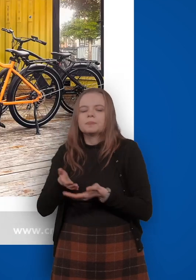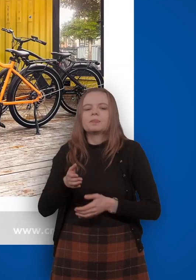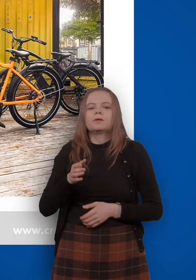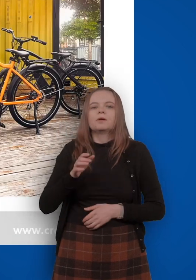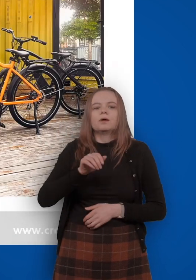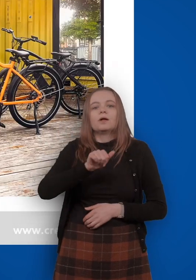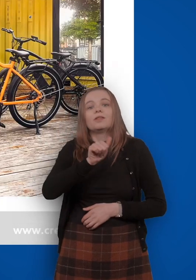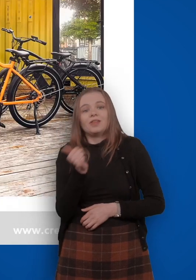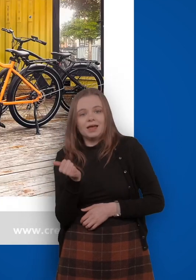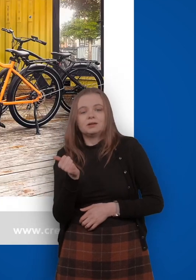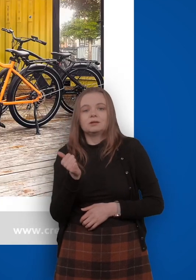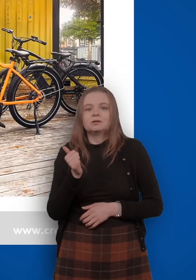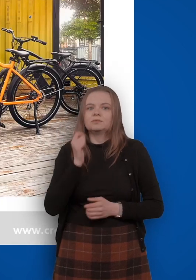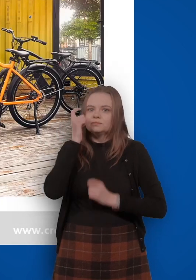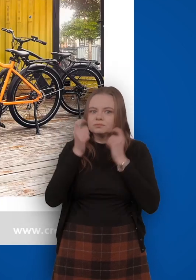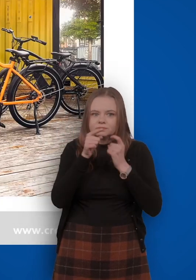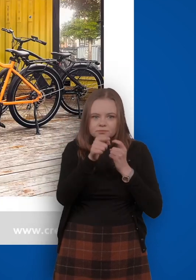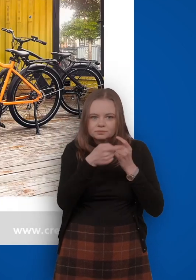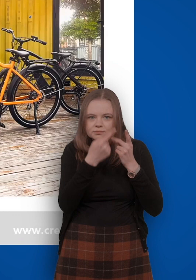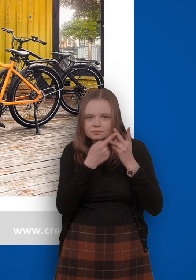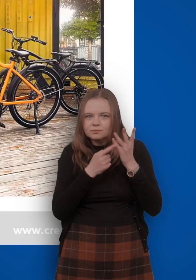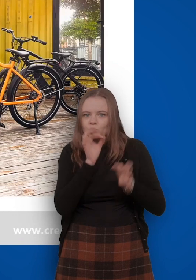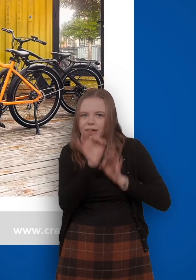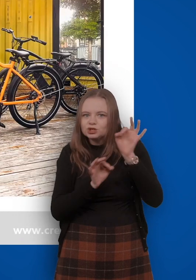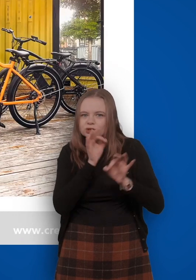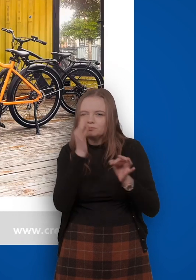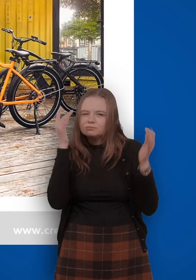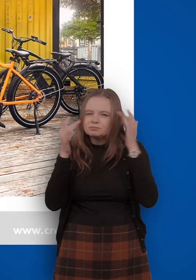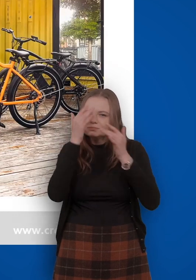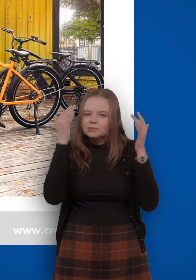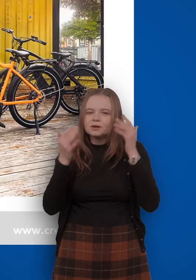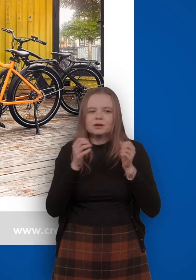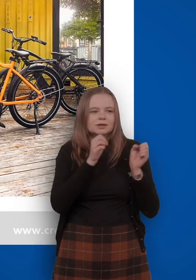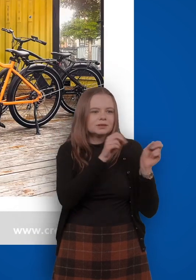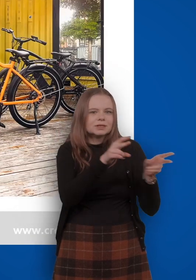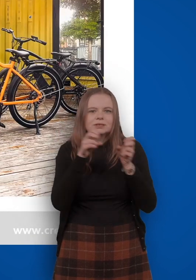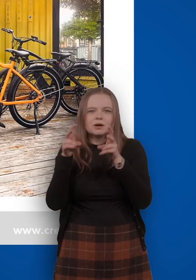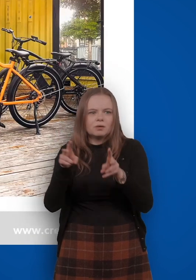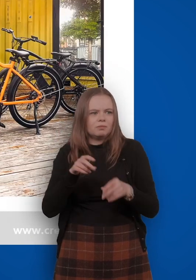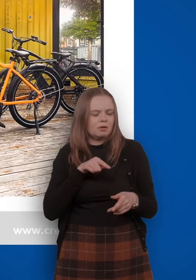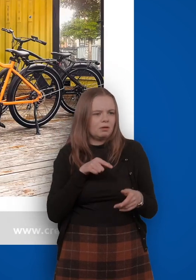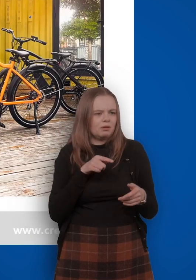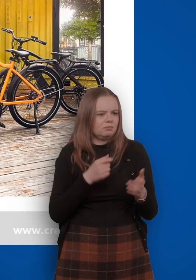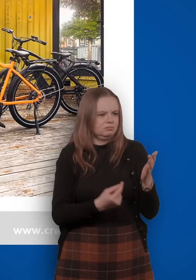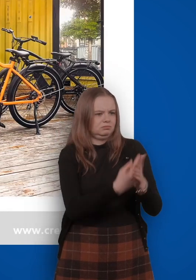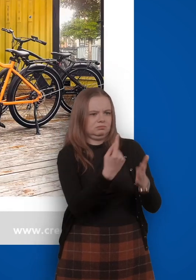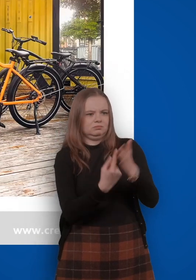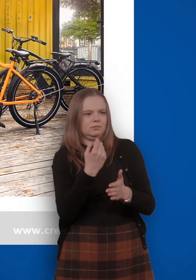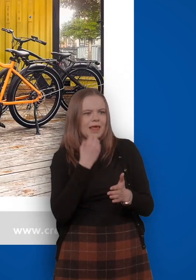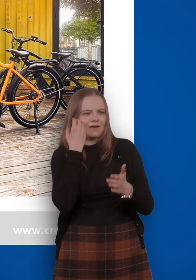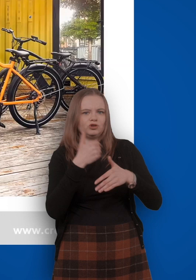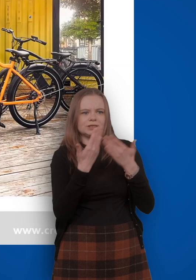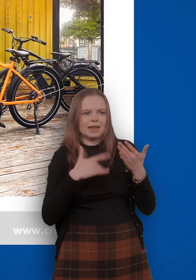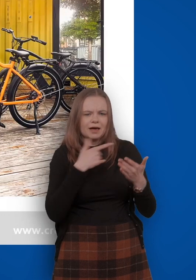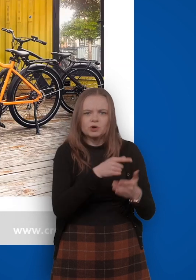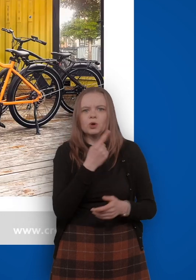then we would start to think about these types of questions. So what kind of systems are we encountering in our day-to-day lives, and who designs these,